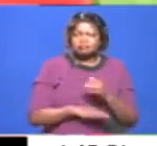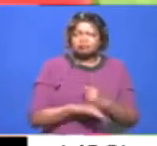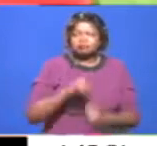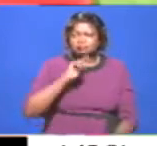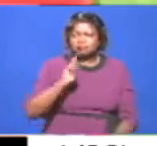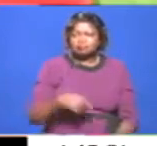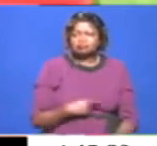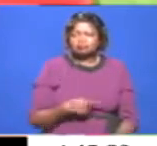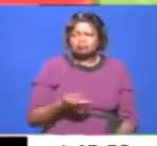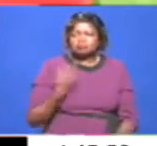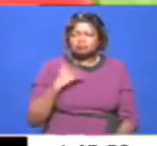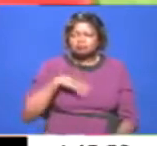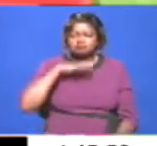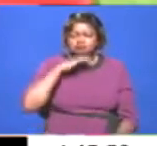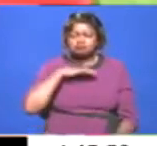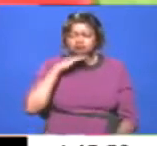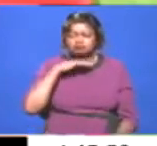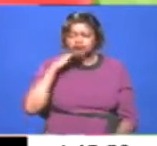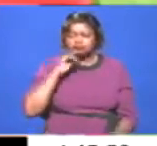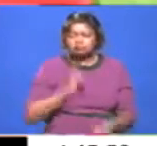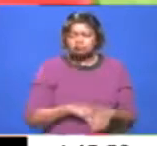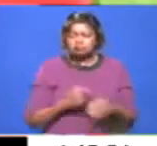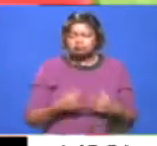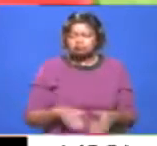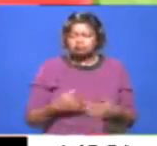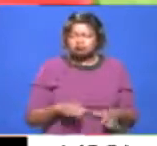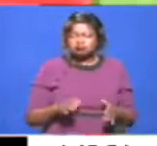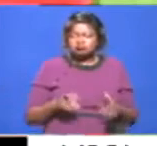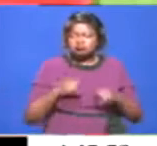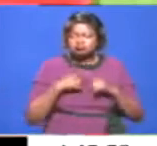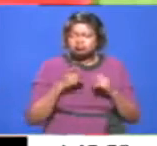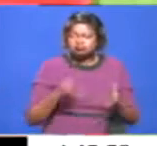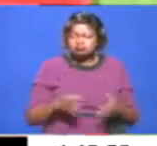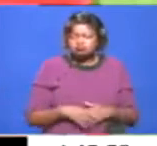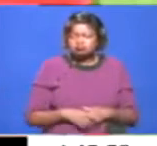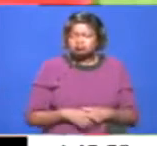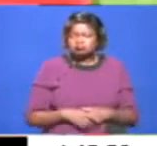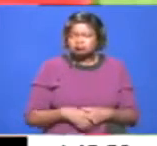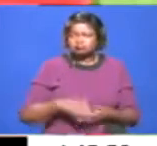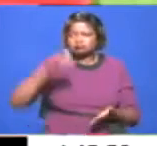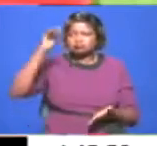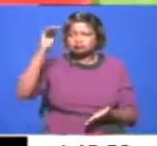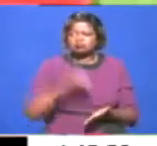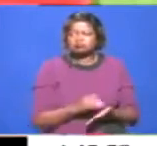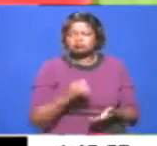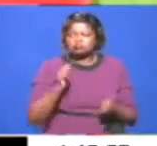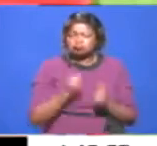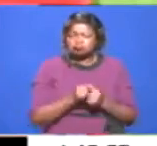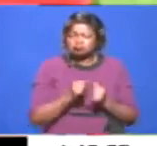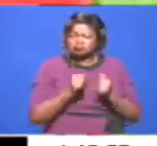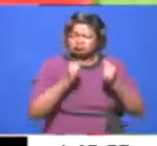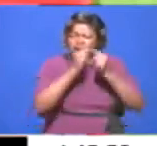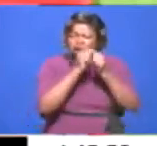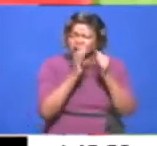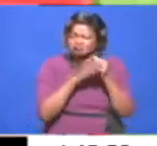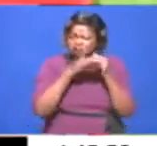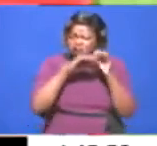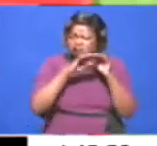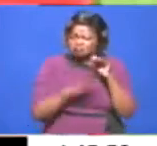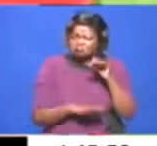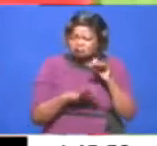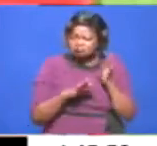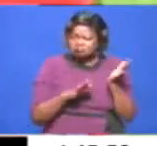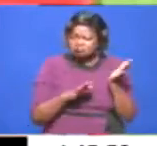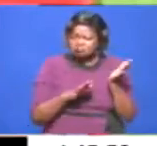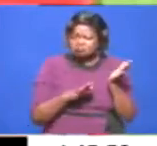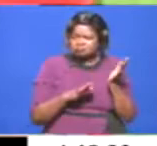walikuwa na kufa wakati wa kuzaliwa. Saa hii tumereduce hiyo namba, imebaki sasa